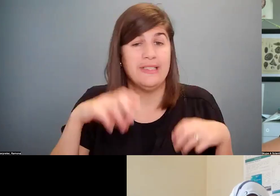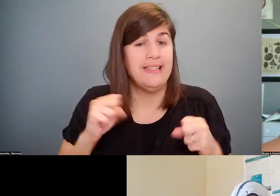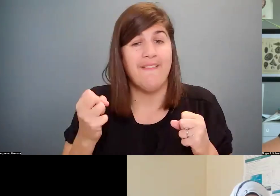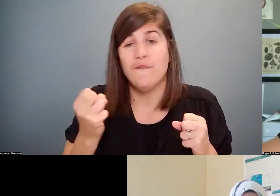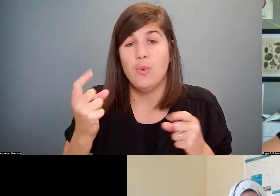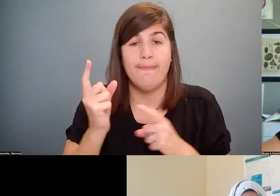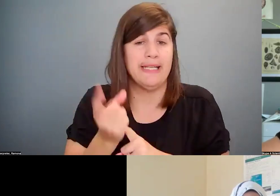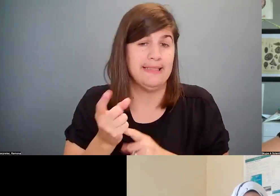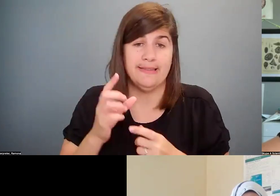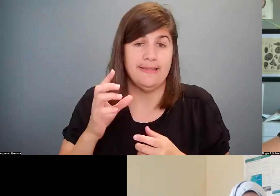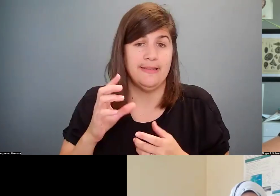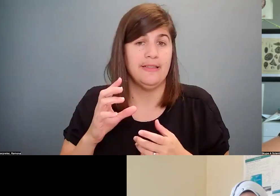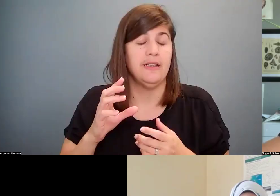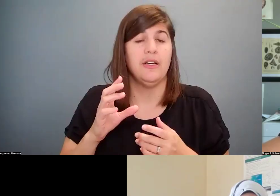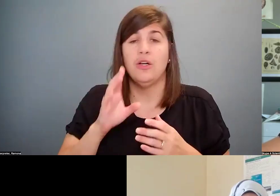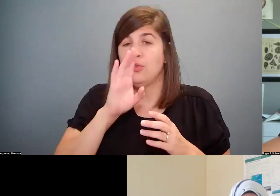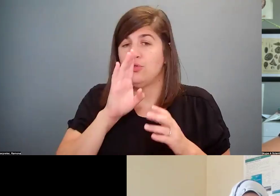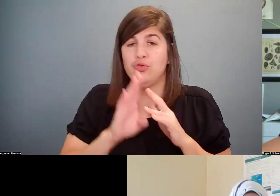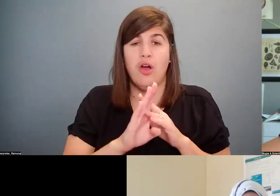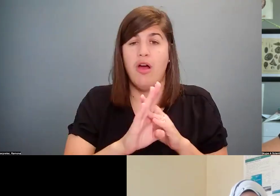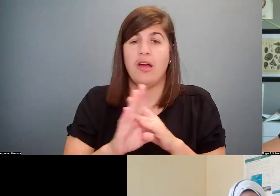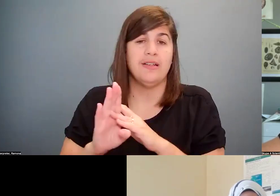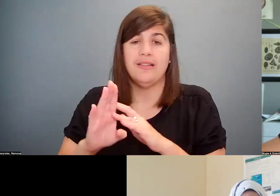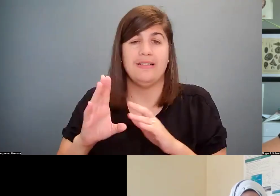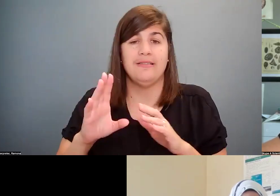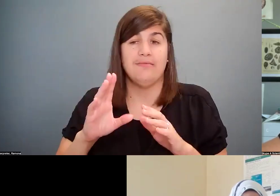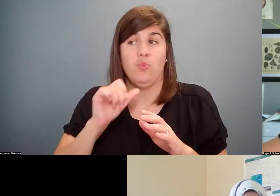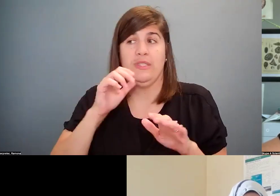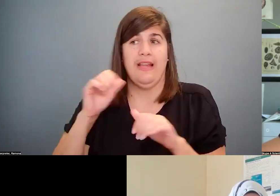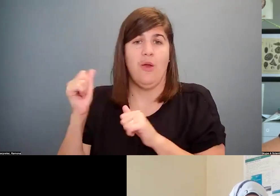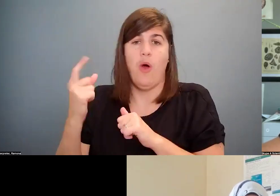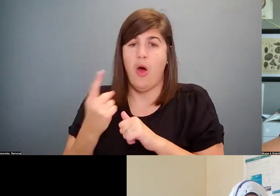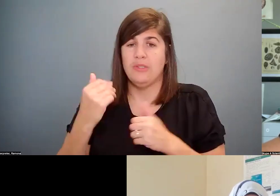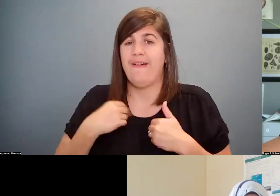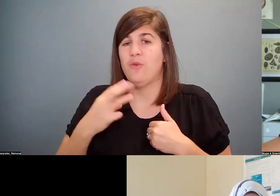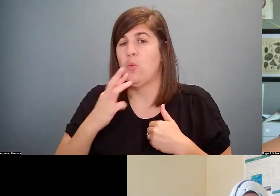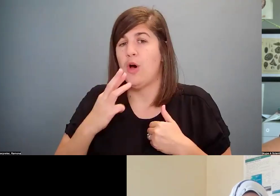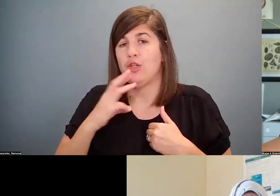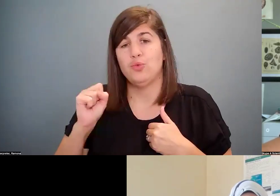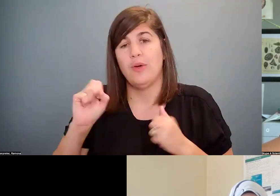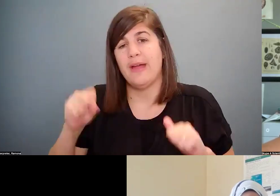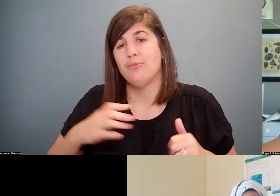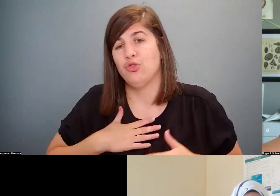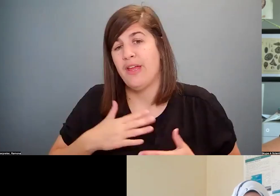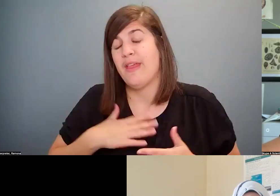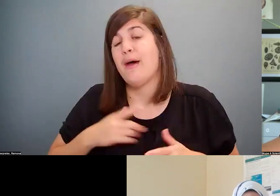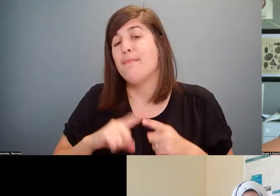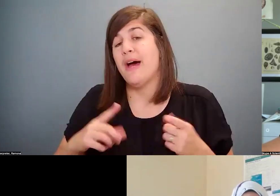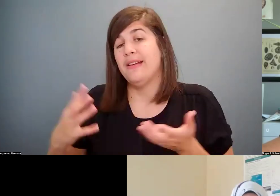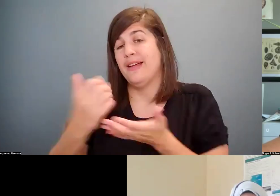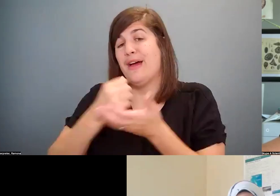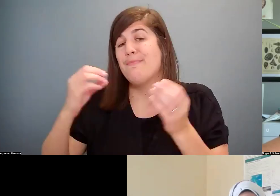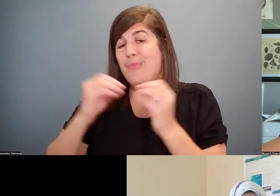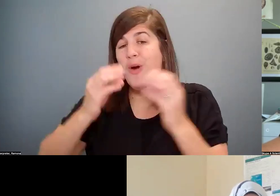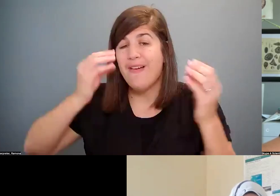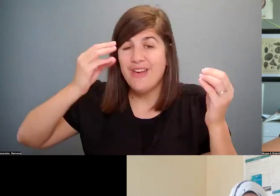of minutes. The shark was not out of the water for much longer than that, and it always had water over its gills so it could breathe. But to get more information on how to do